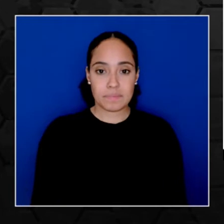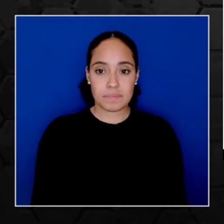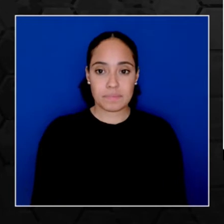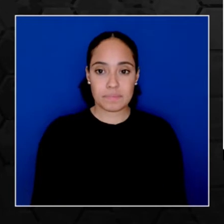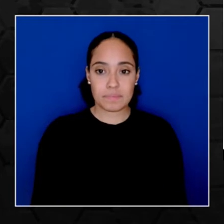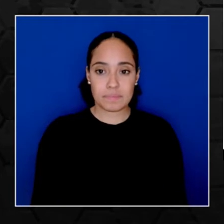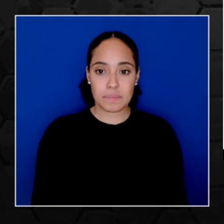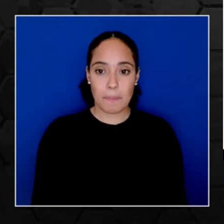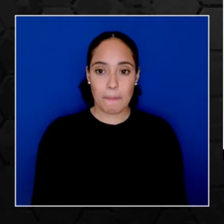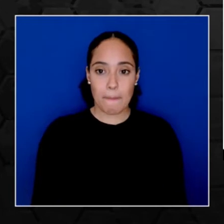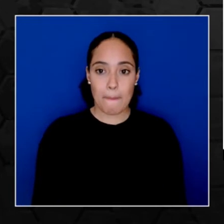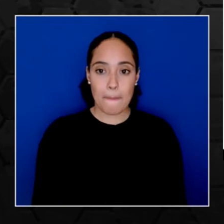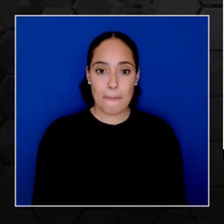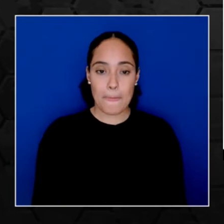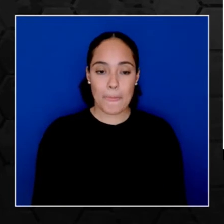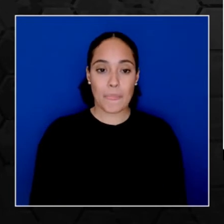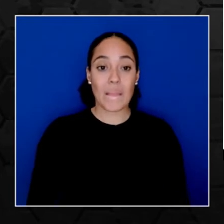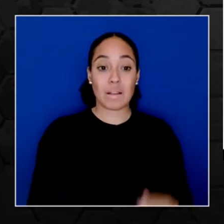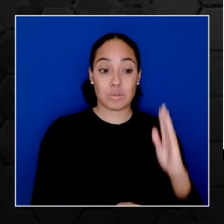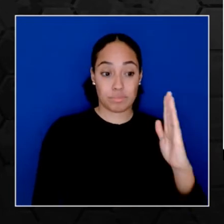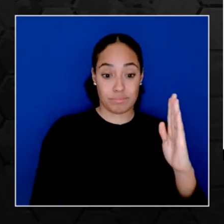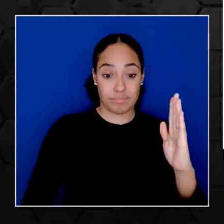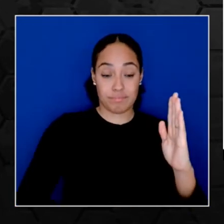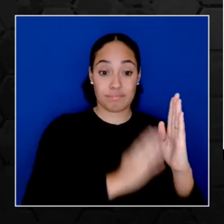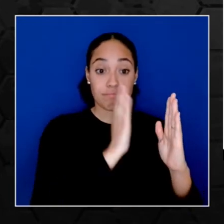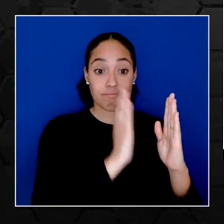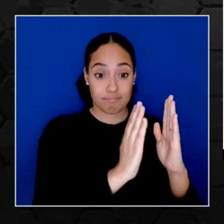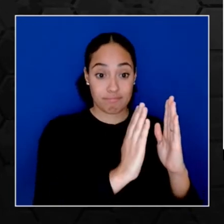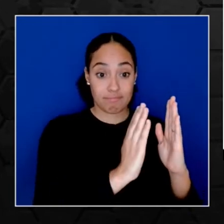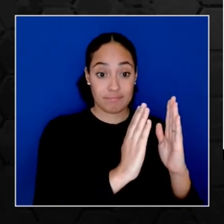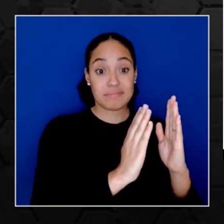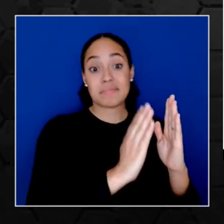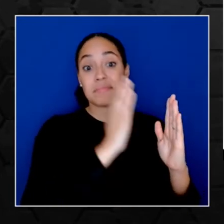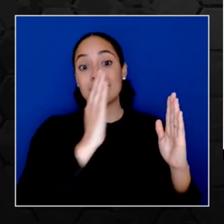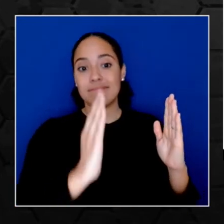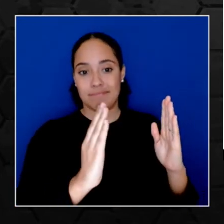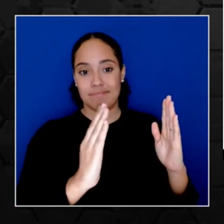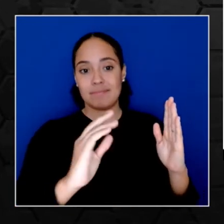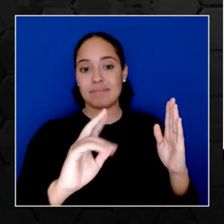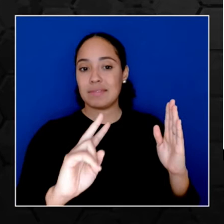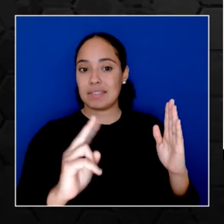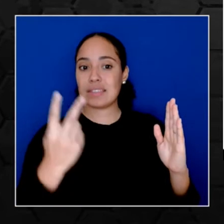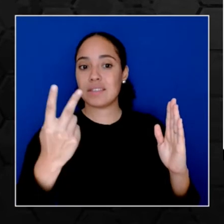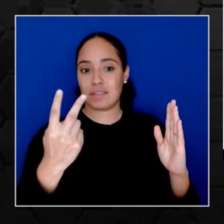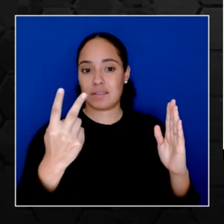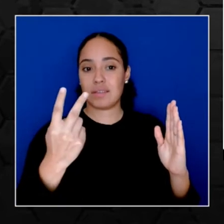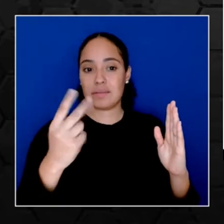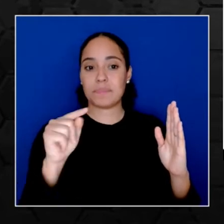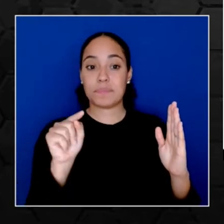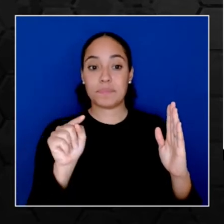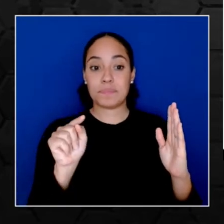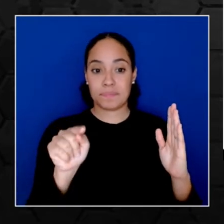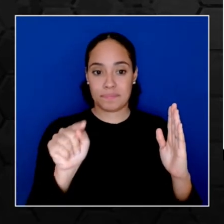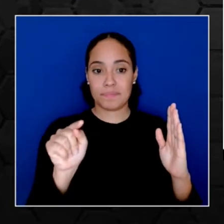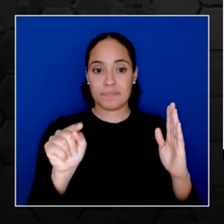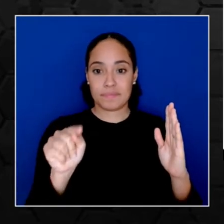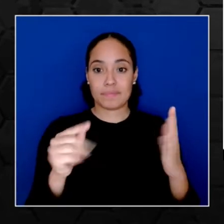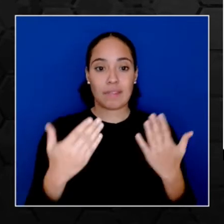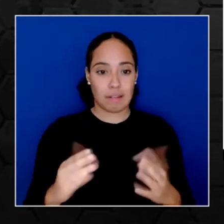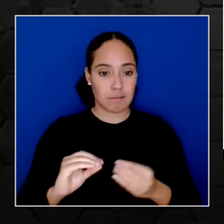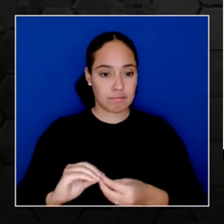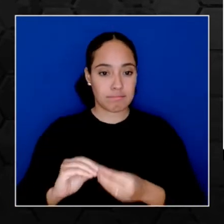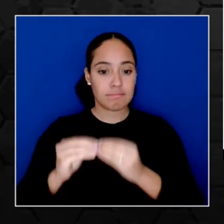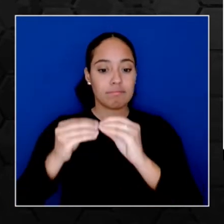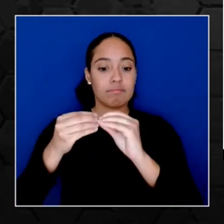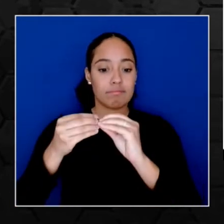scenario, and give the name as intermediate bot 2. Here, the name breaking scenario will just collect temperature, will check the temperature of the